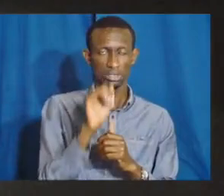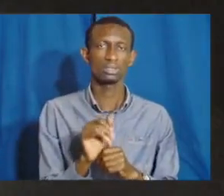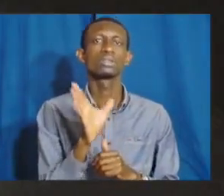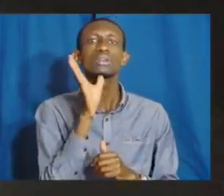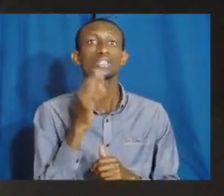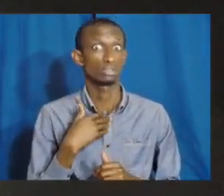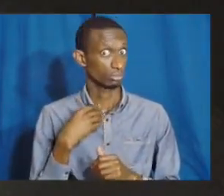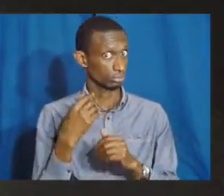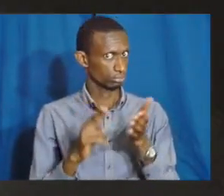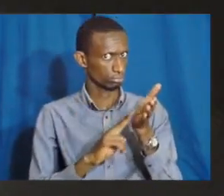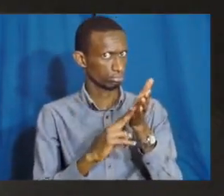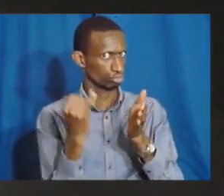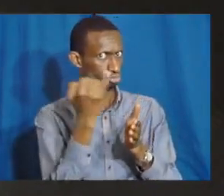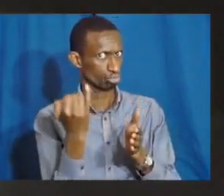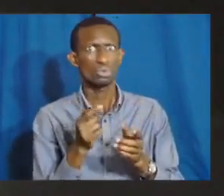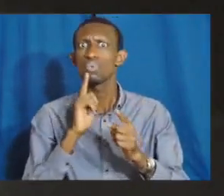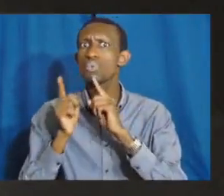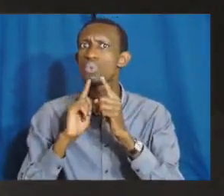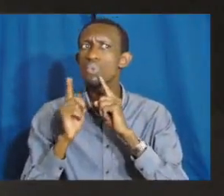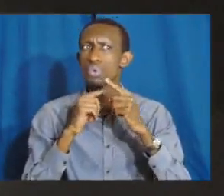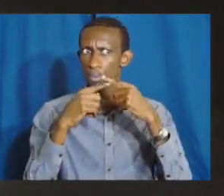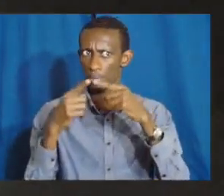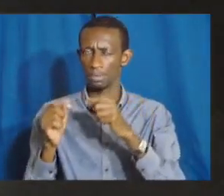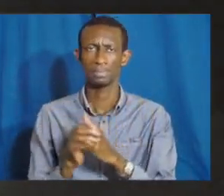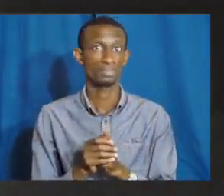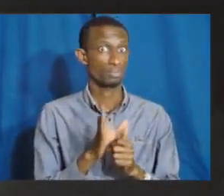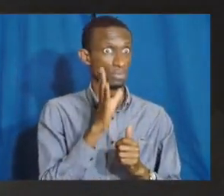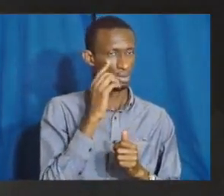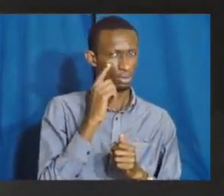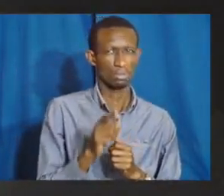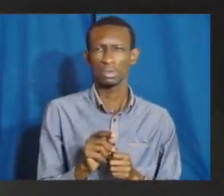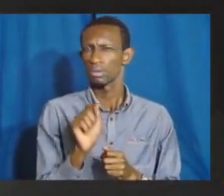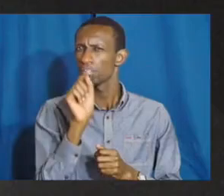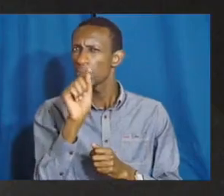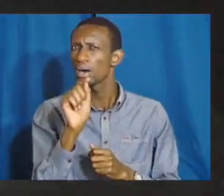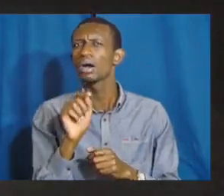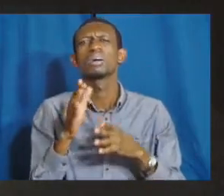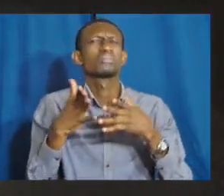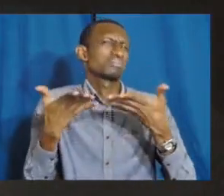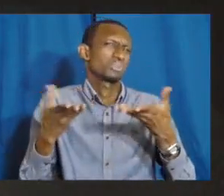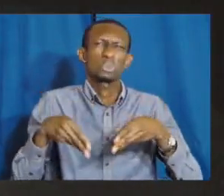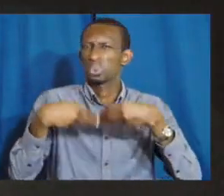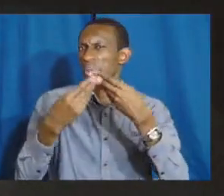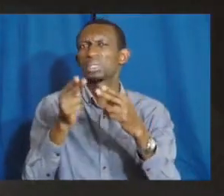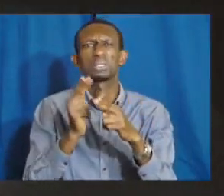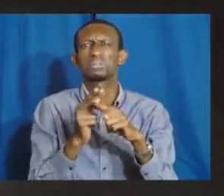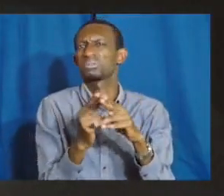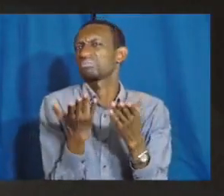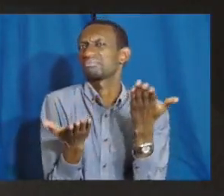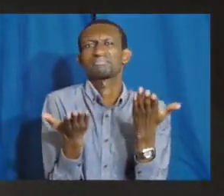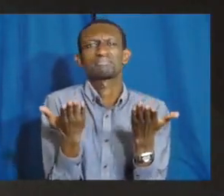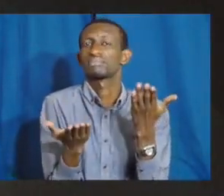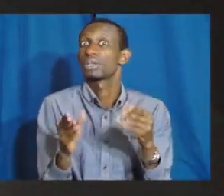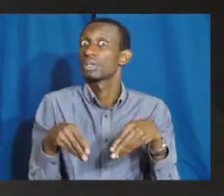We have this is point number 1, which is, you can even name them. You can say my point A is given by 0 and